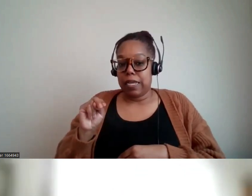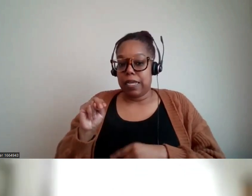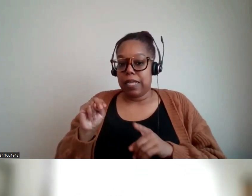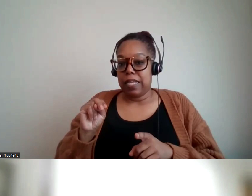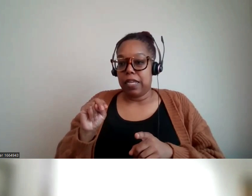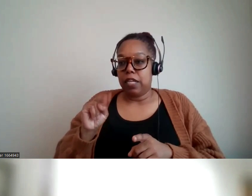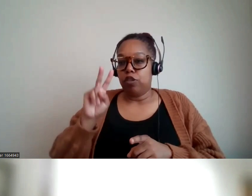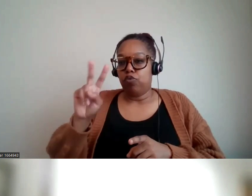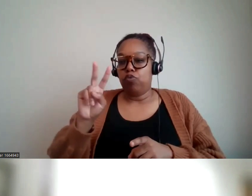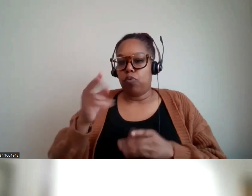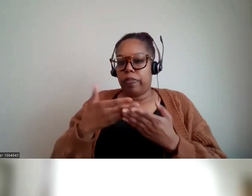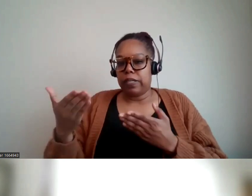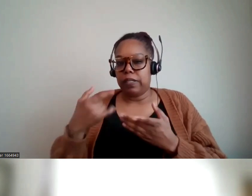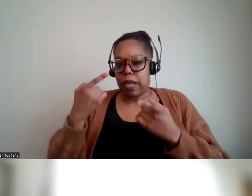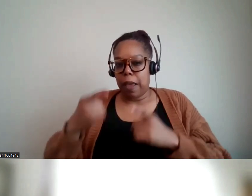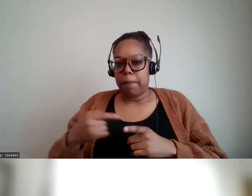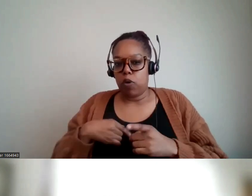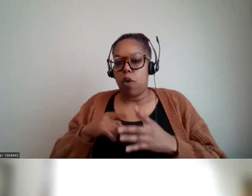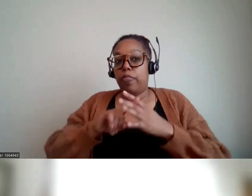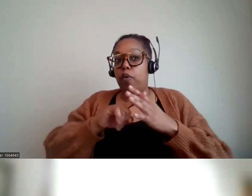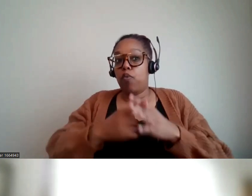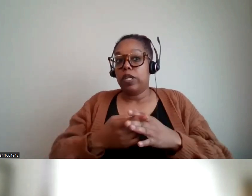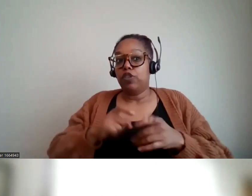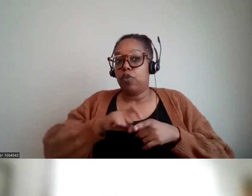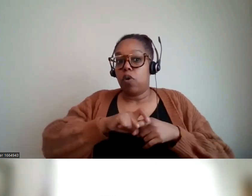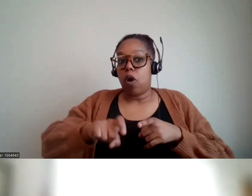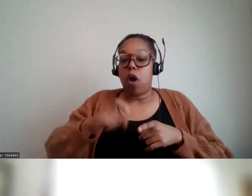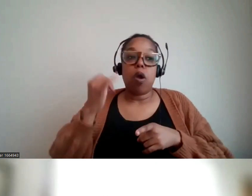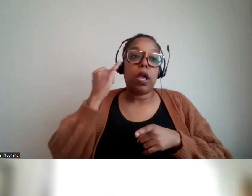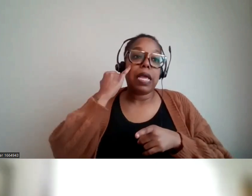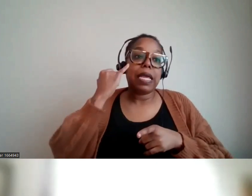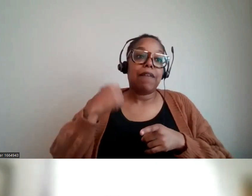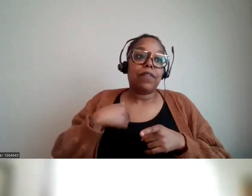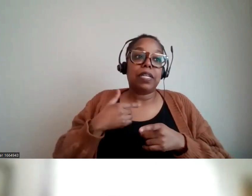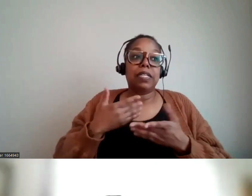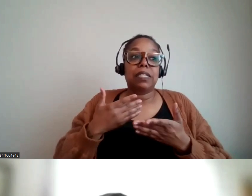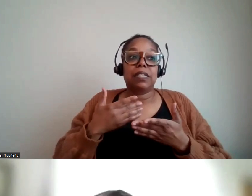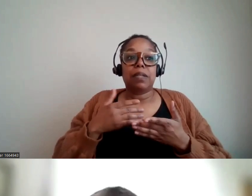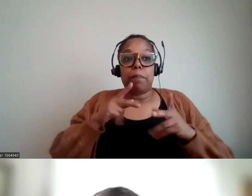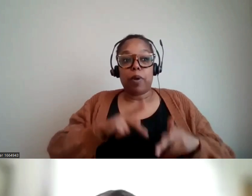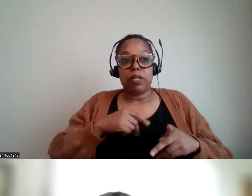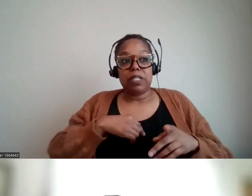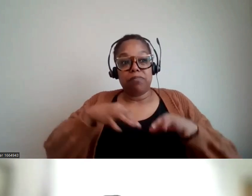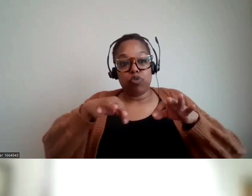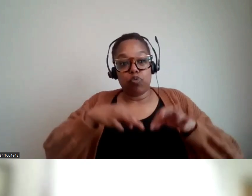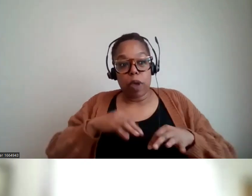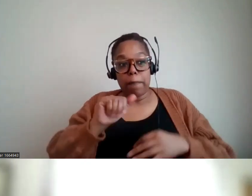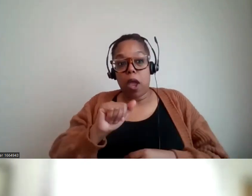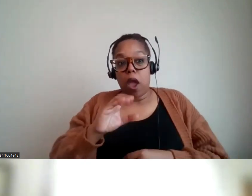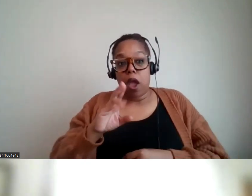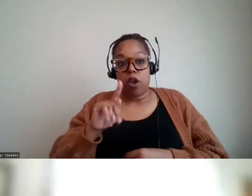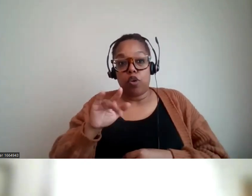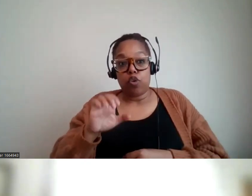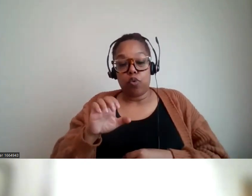The first being on the original call. So if the caller is describing an acute situation, we try not to refer directly to